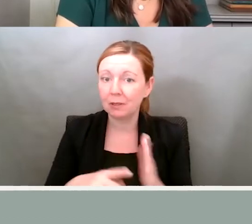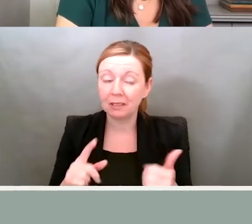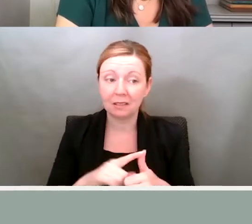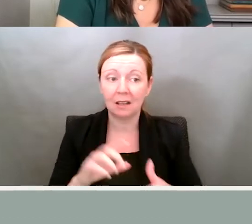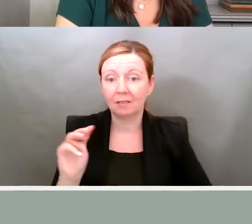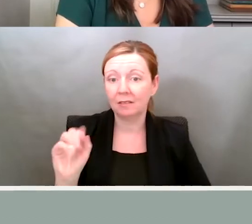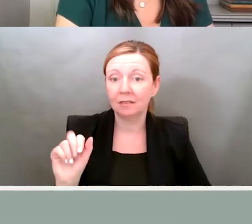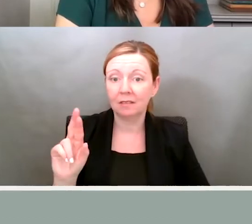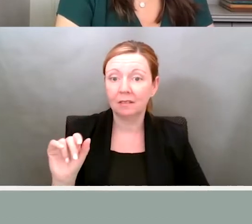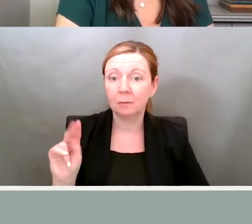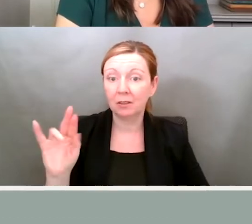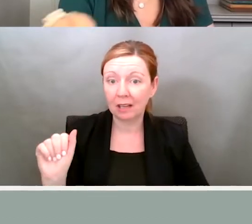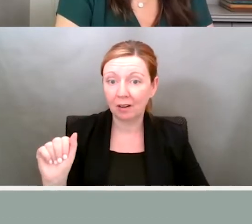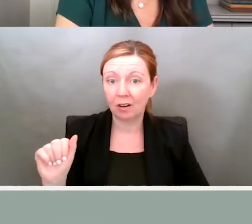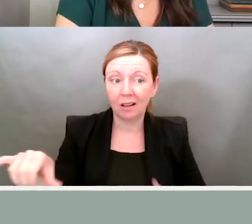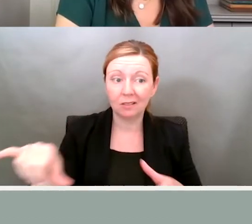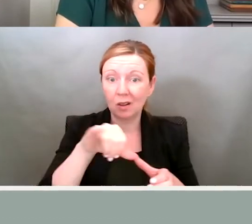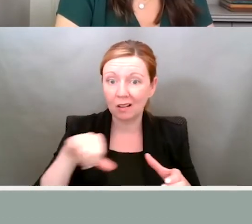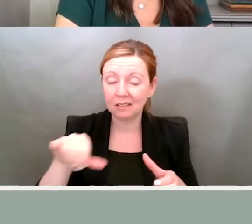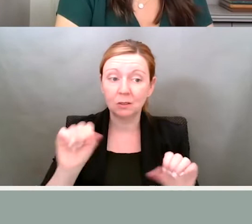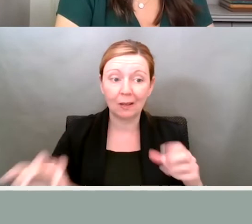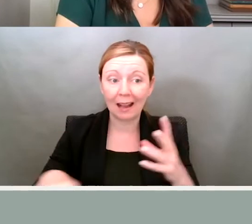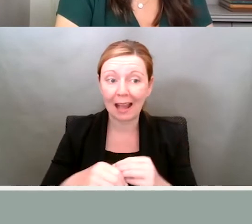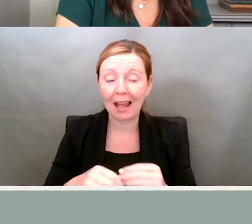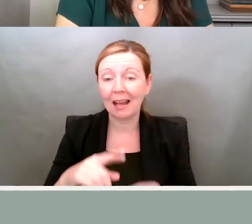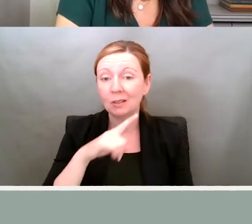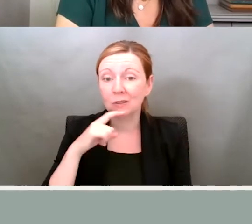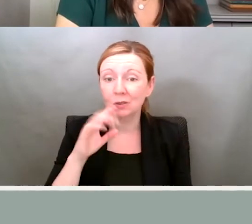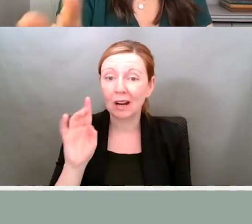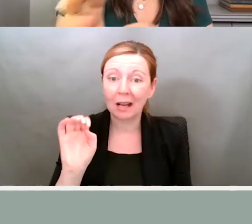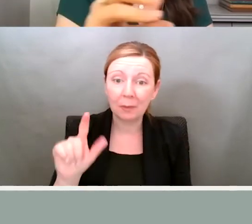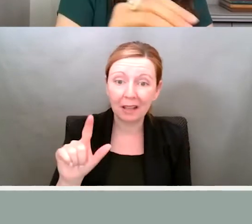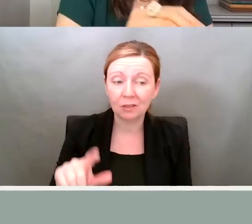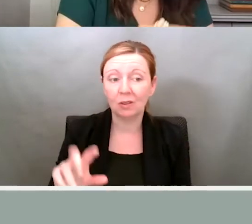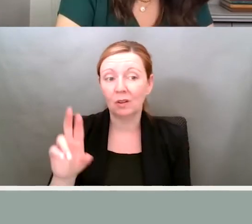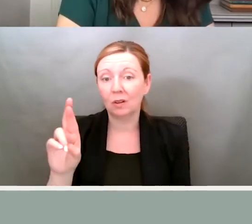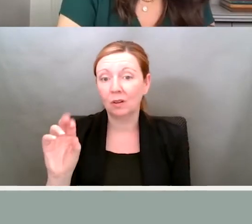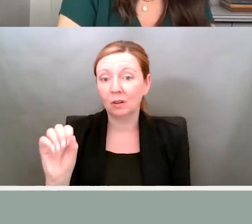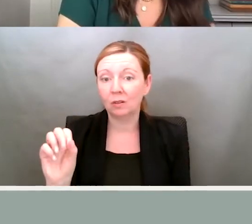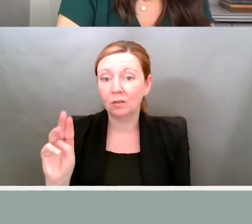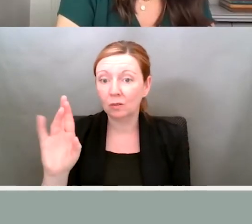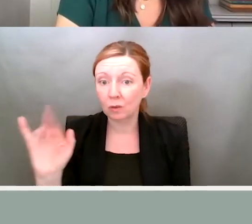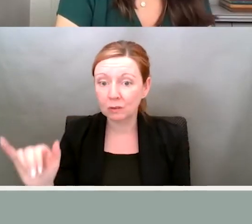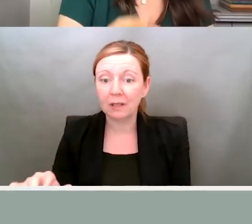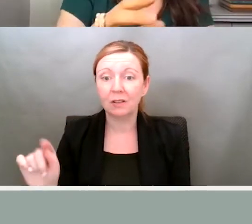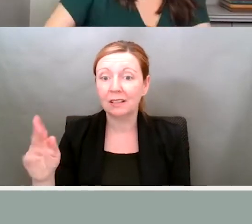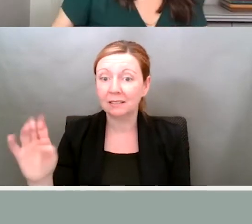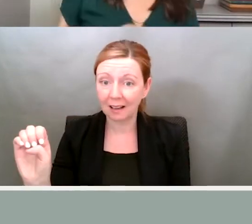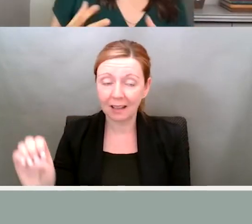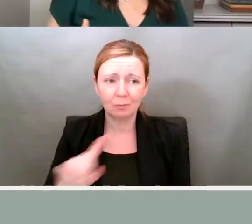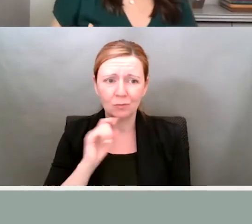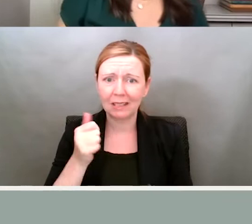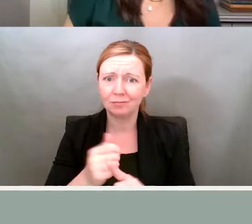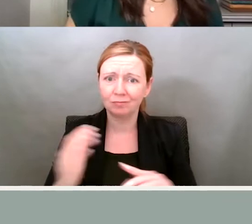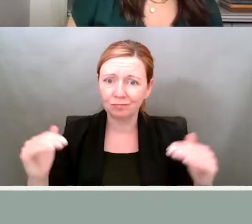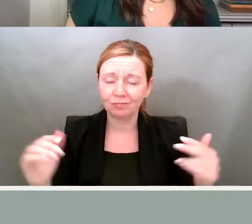marinara sauce. You can add dried basil, rosemary, and thyme, really taking it to the next level. If you